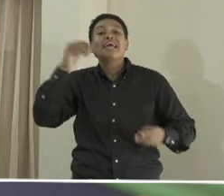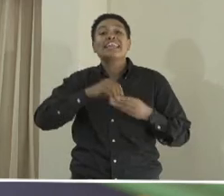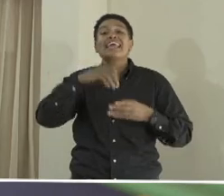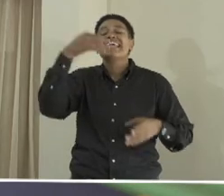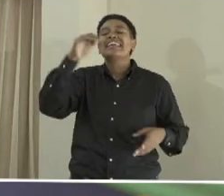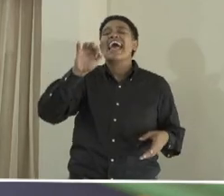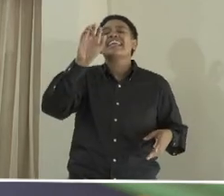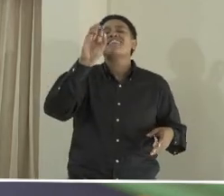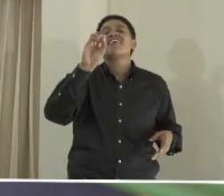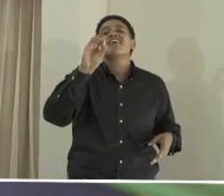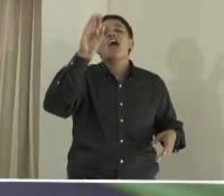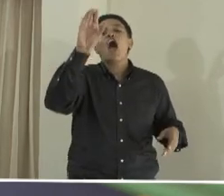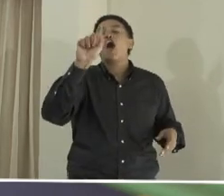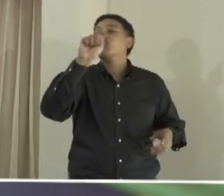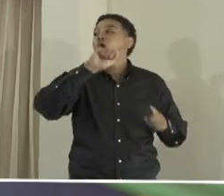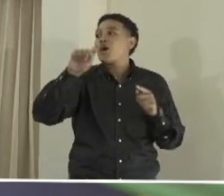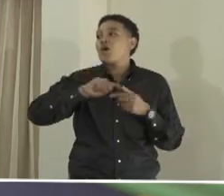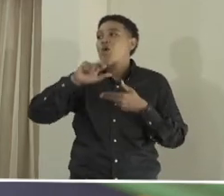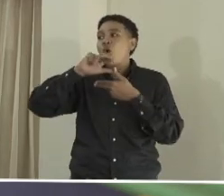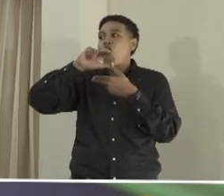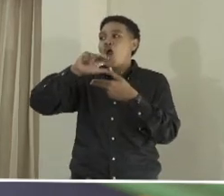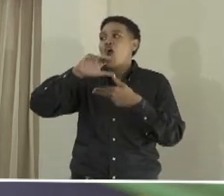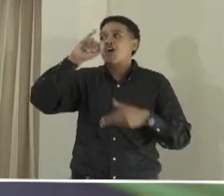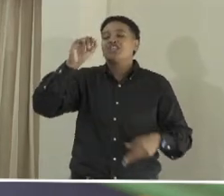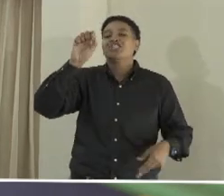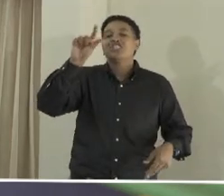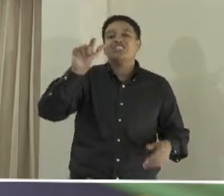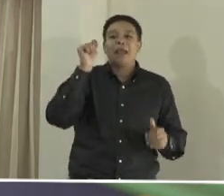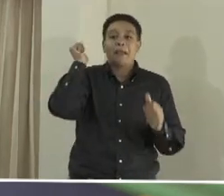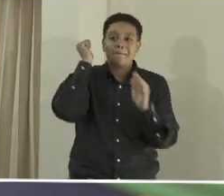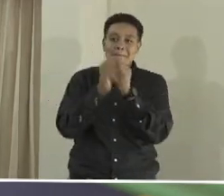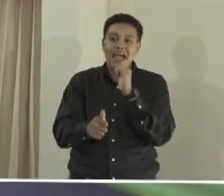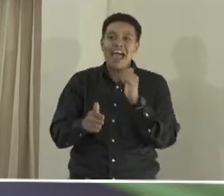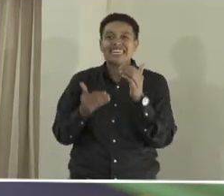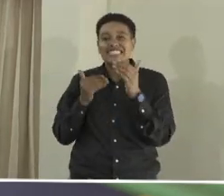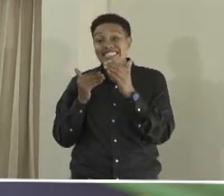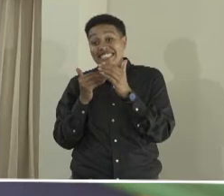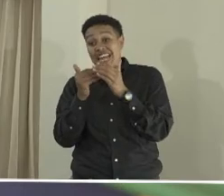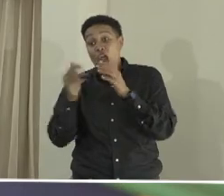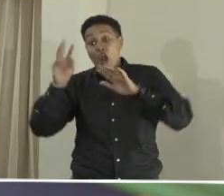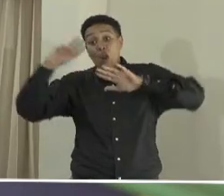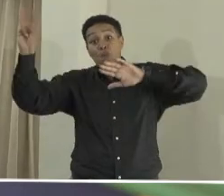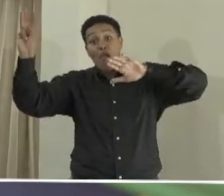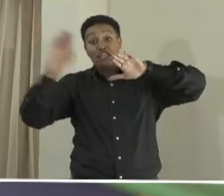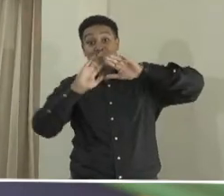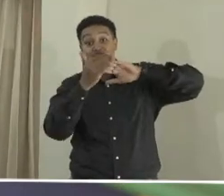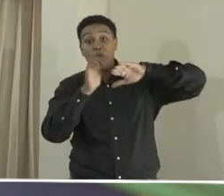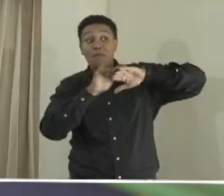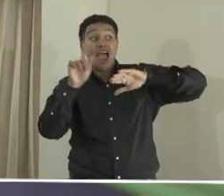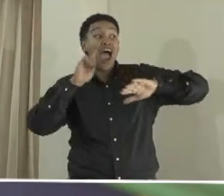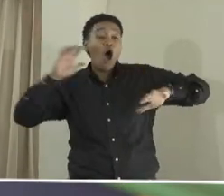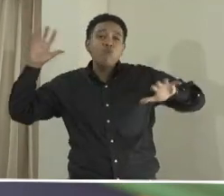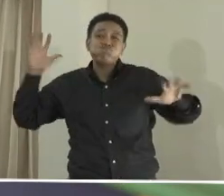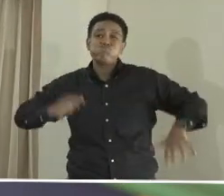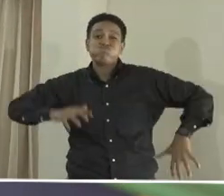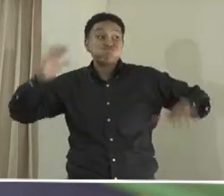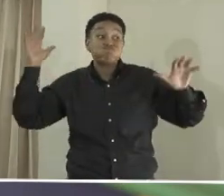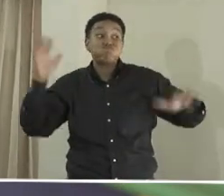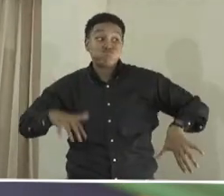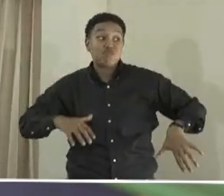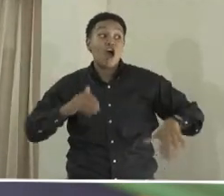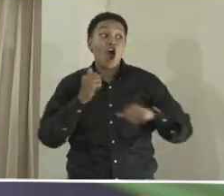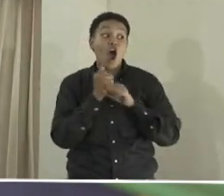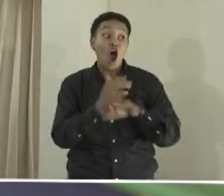1950 October when Hurricane Jig passed near the west of our island, and heavy rains caused flooding